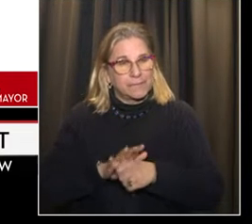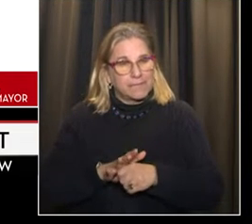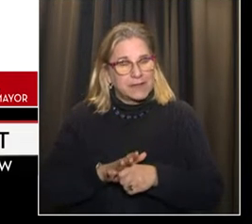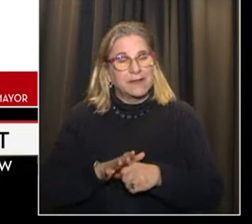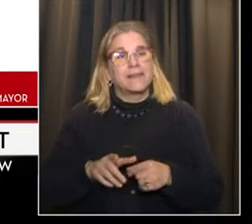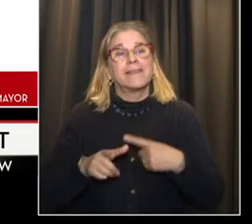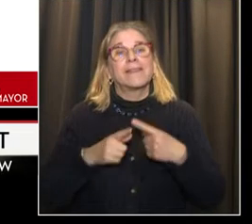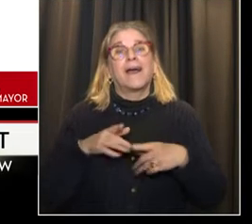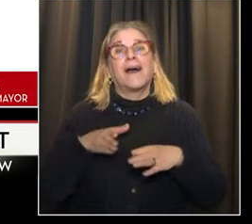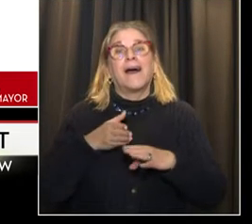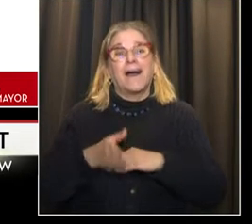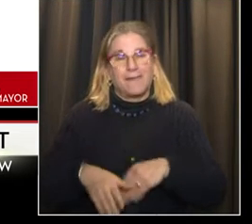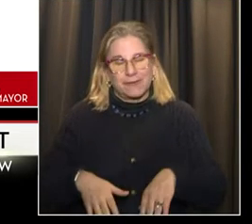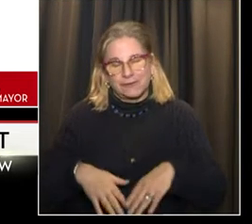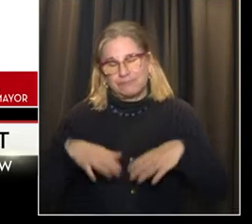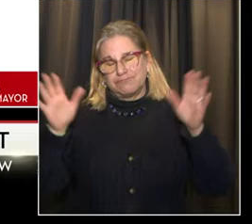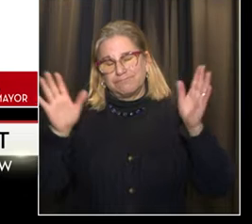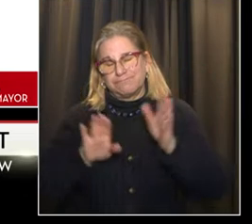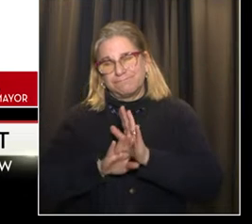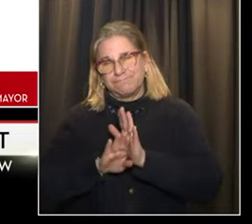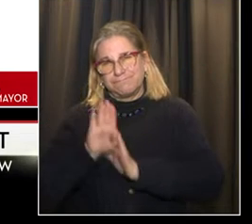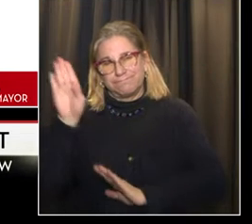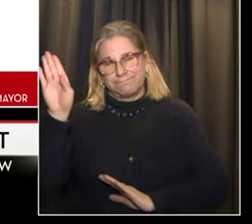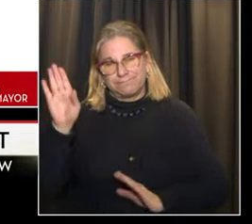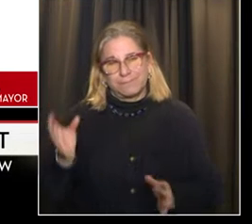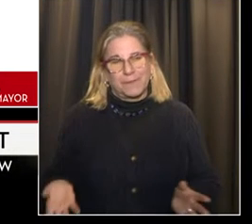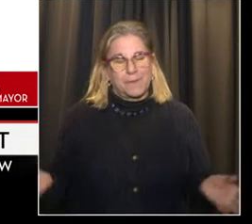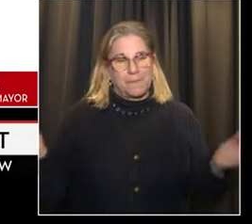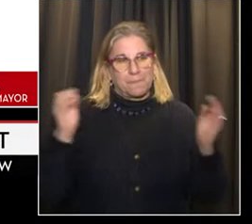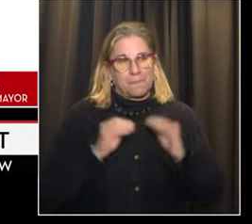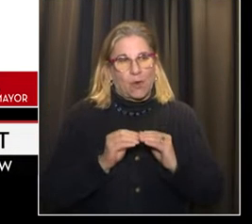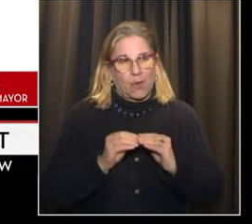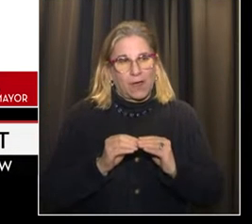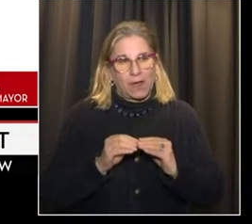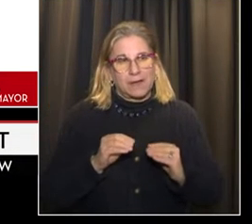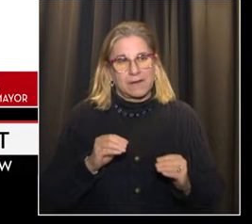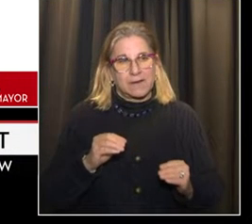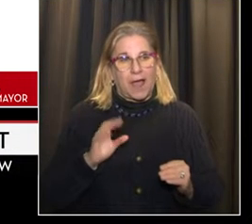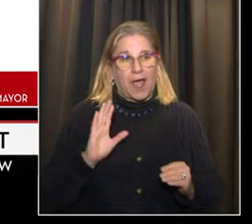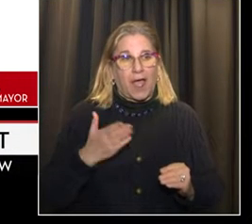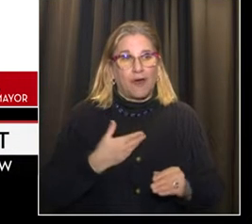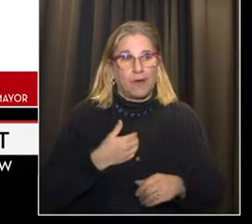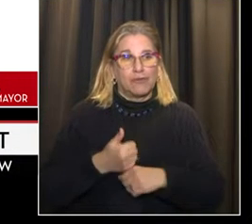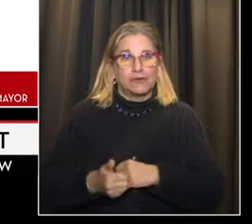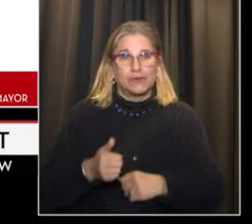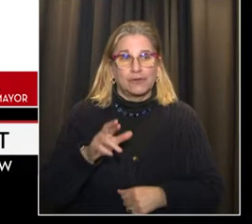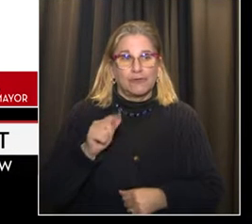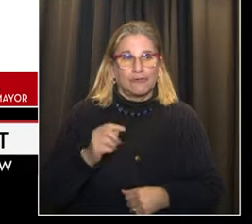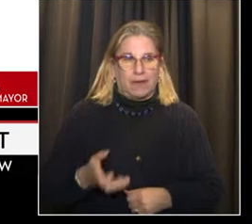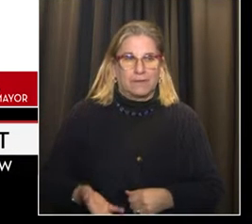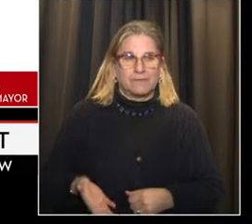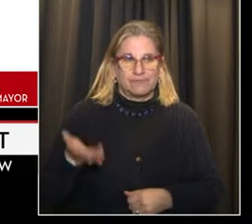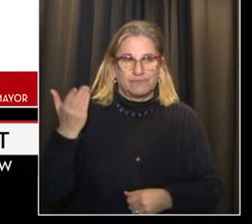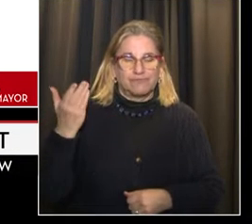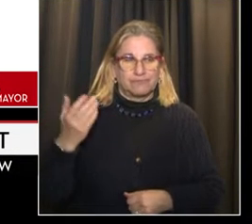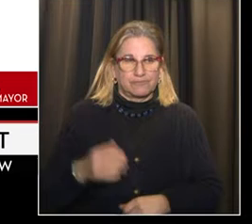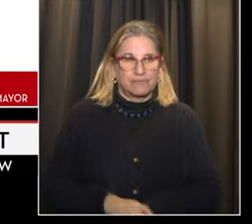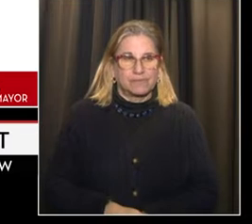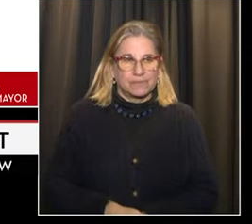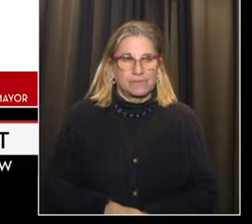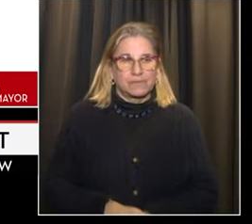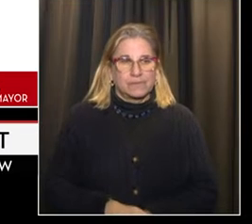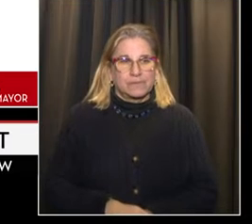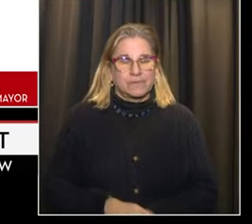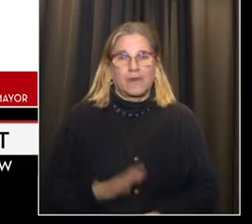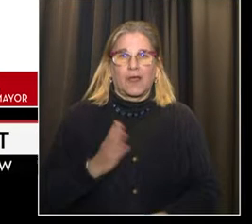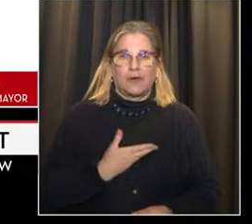prosecution rates remain among the lowest in the country. There are different reasons for this, but it has a profound effect on how our ecosystem responds